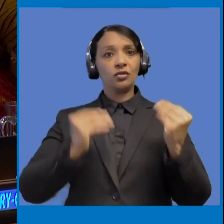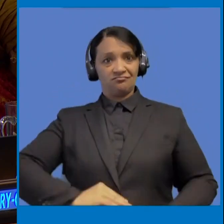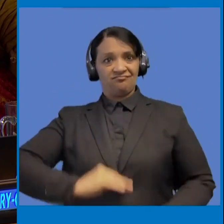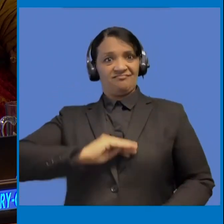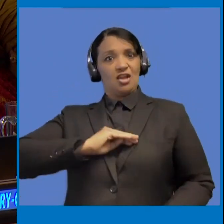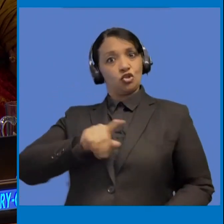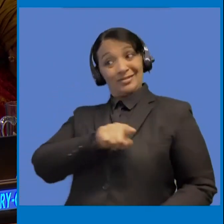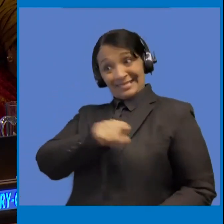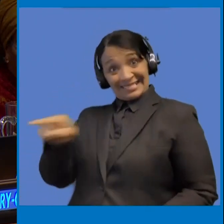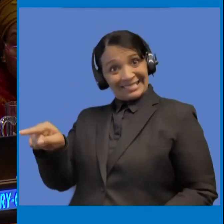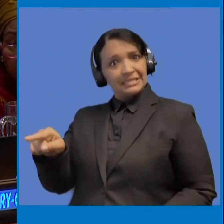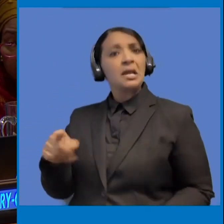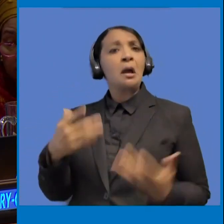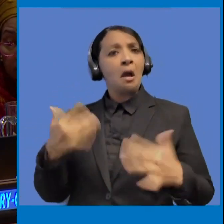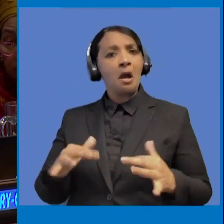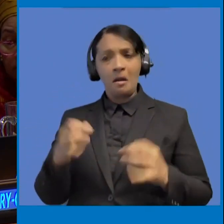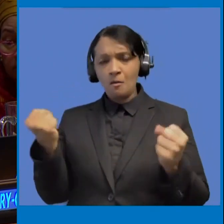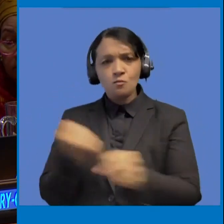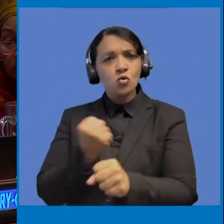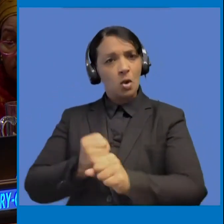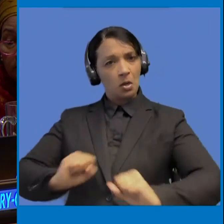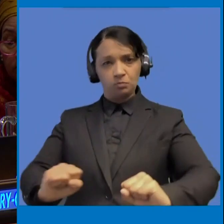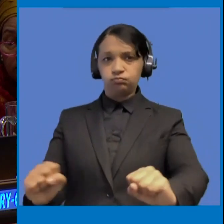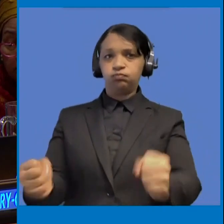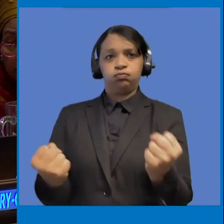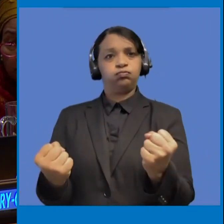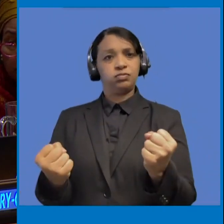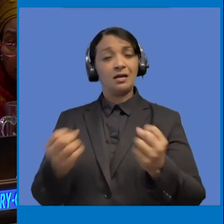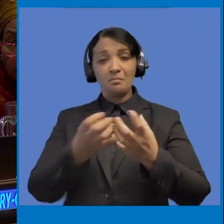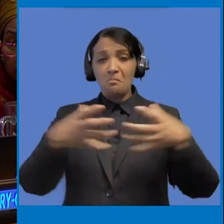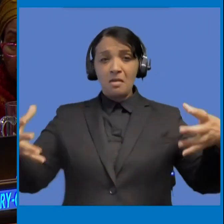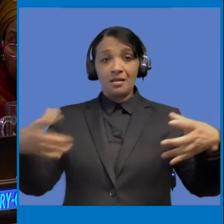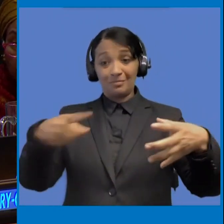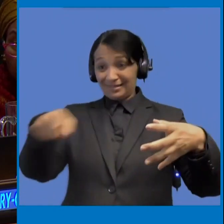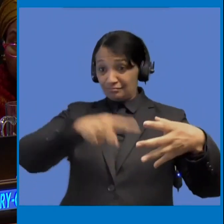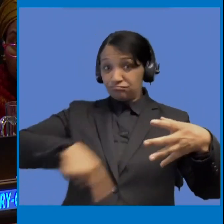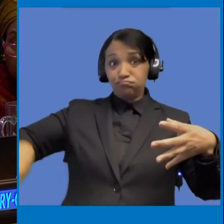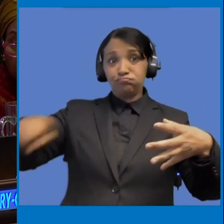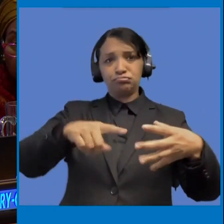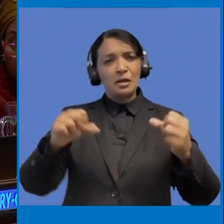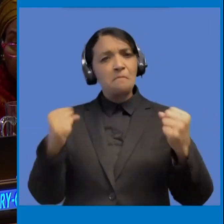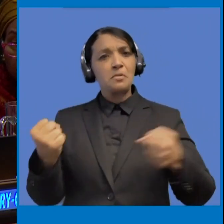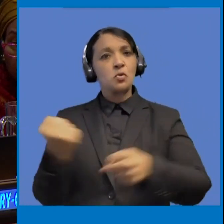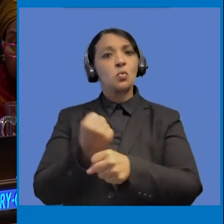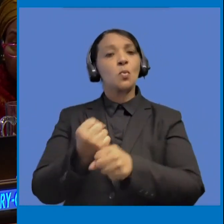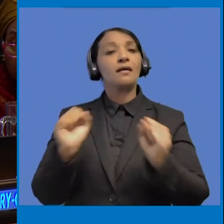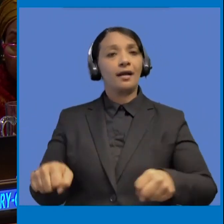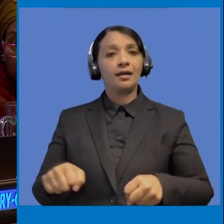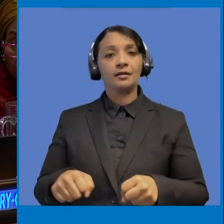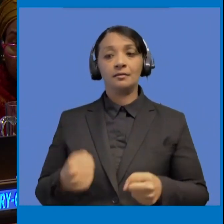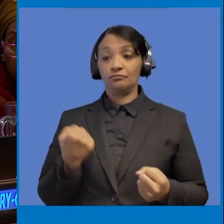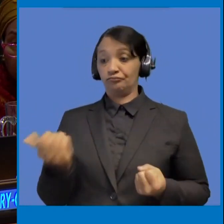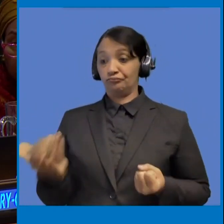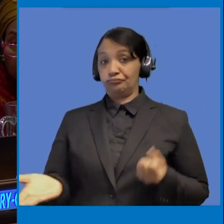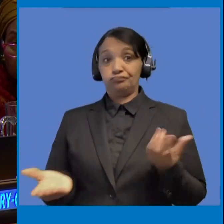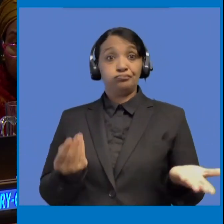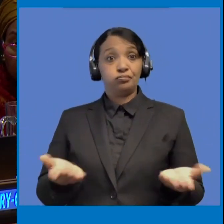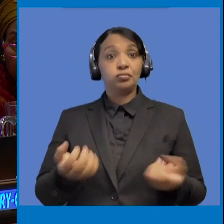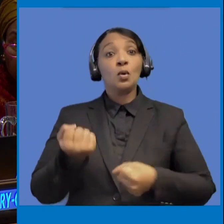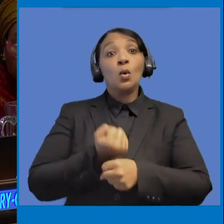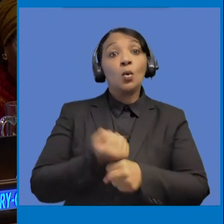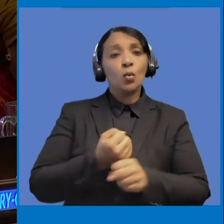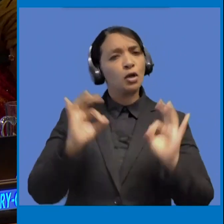a dynamic workforce as well as a massive market. Creating decent jobs, particularly for women, and